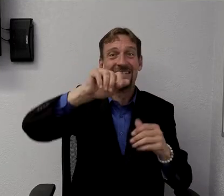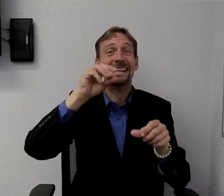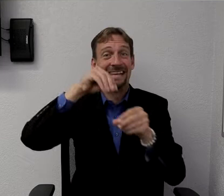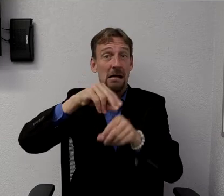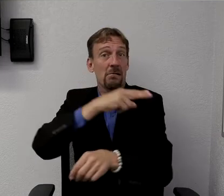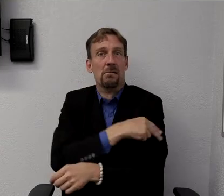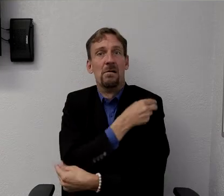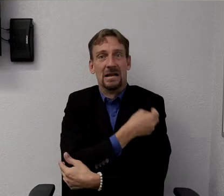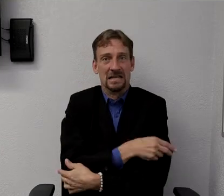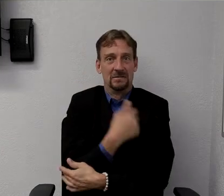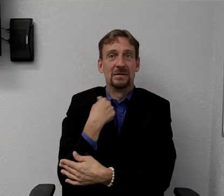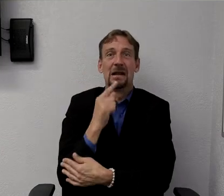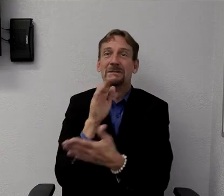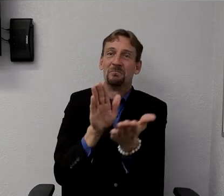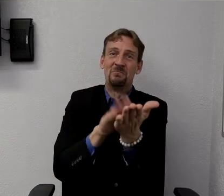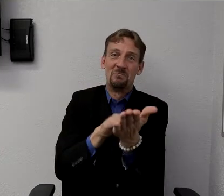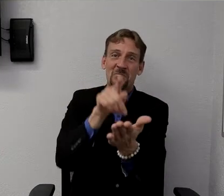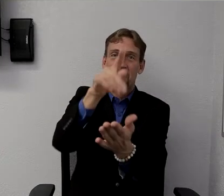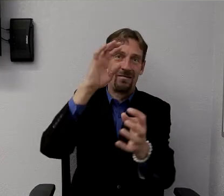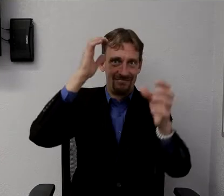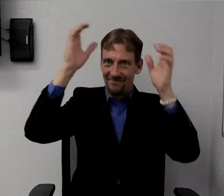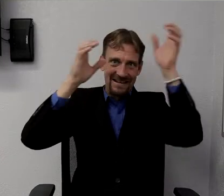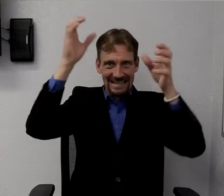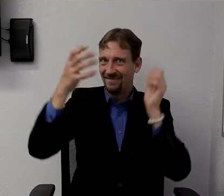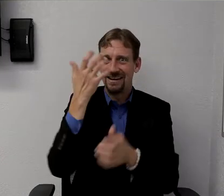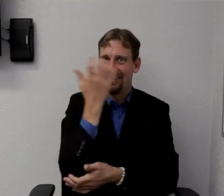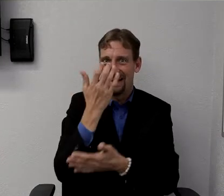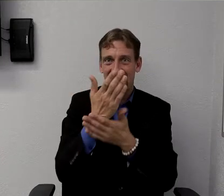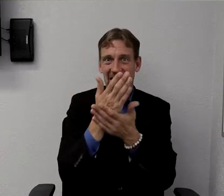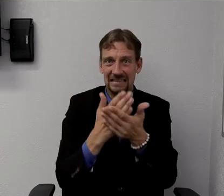on your creativity. Some of them are pretty